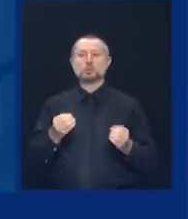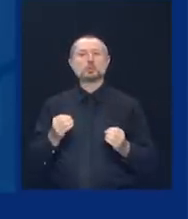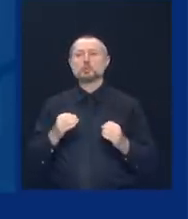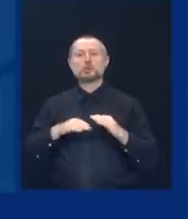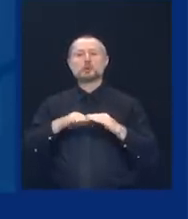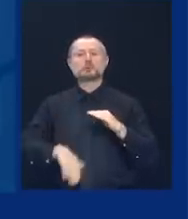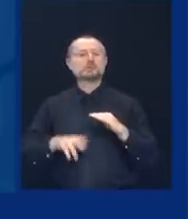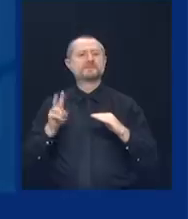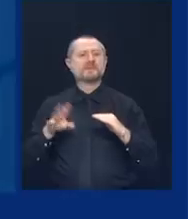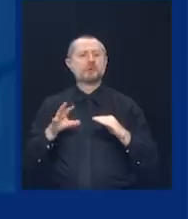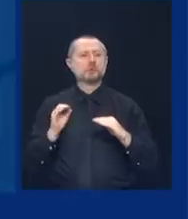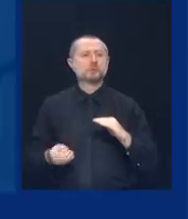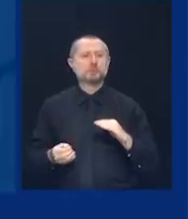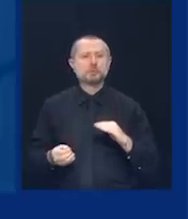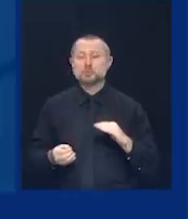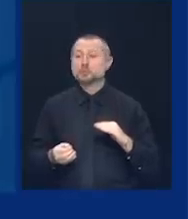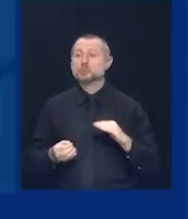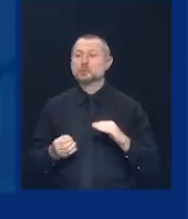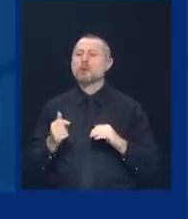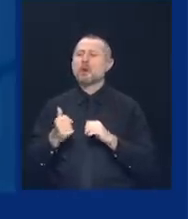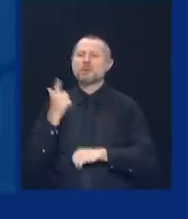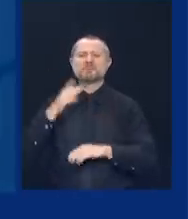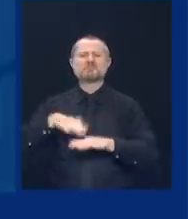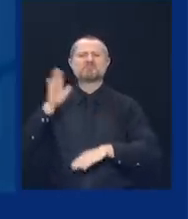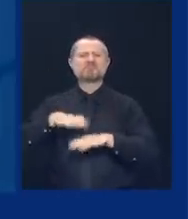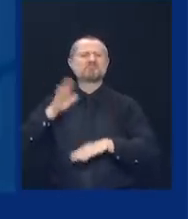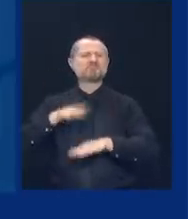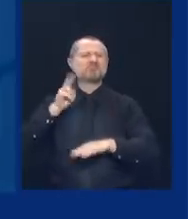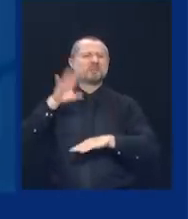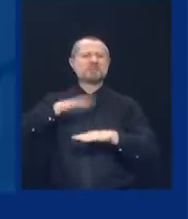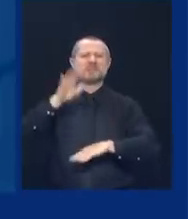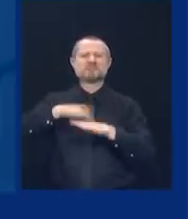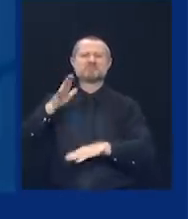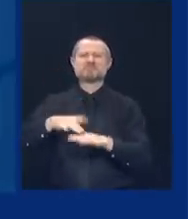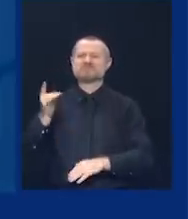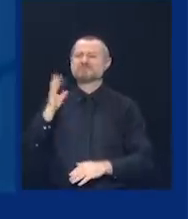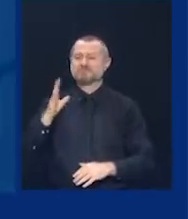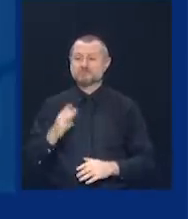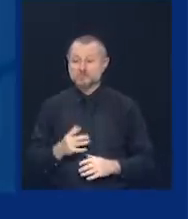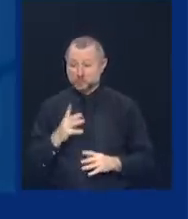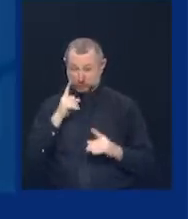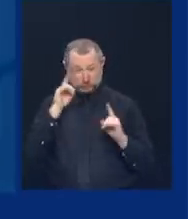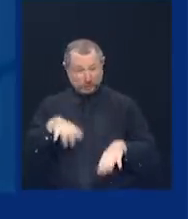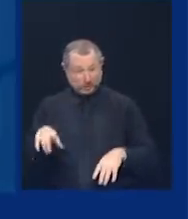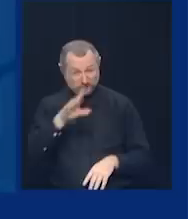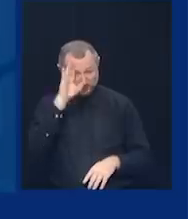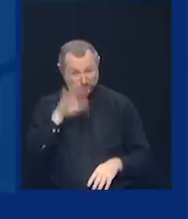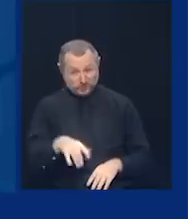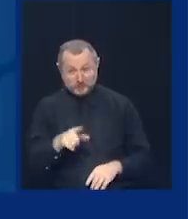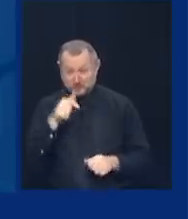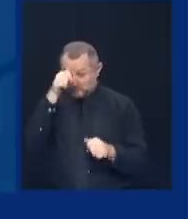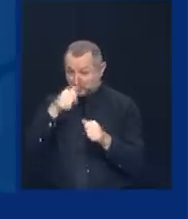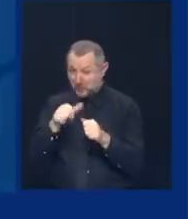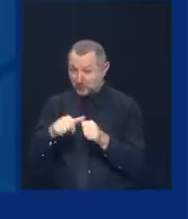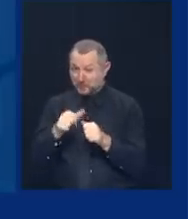Isn't that shocking? Remember just a few weeks ago, we were at 1% in New York?